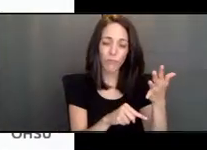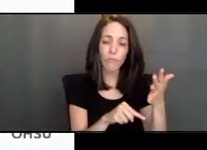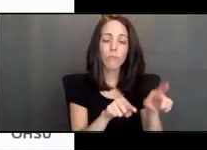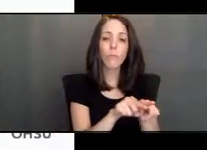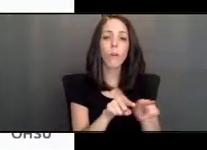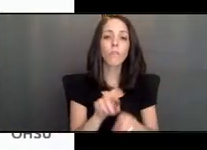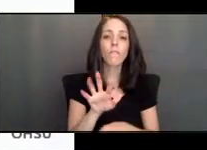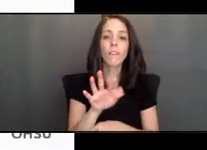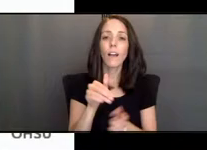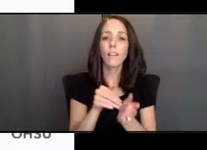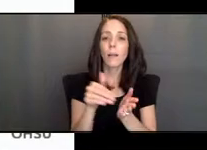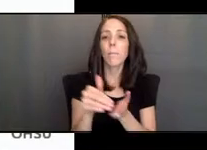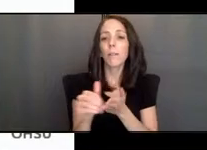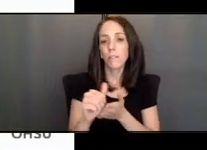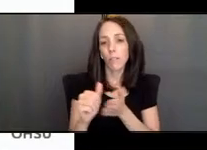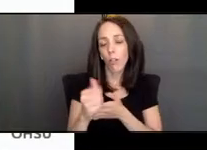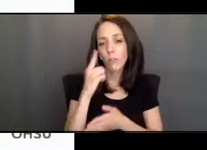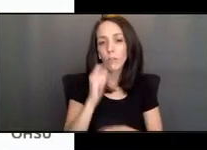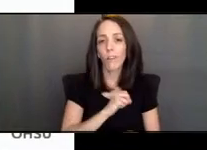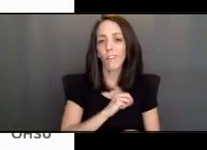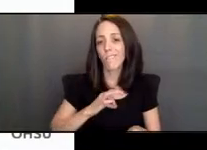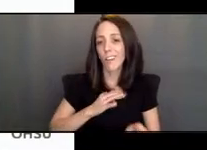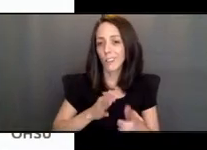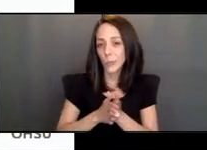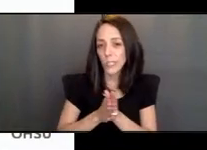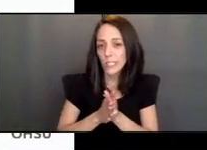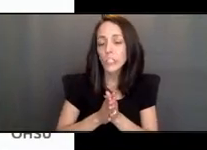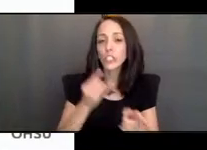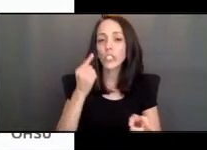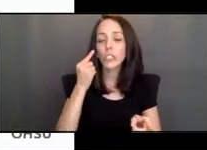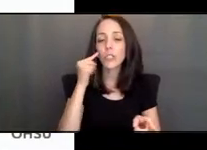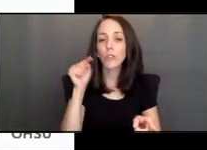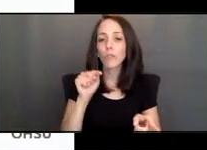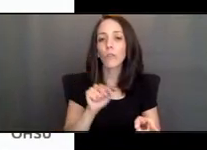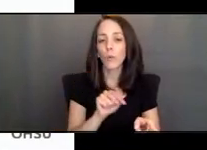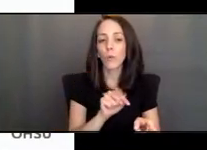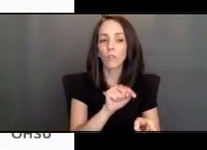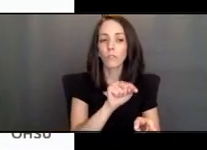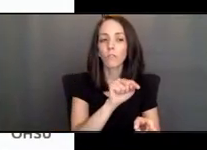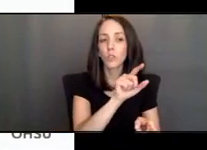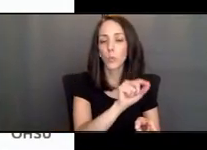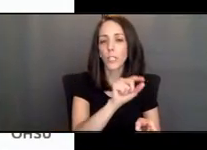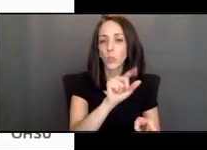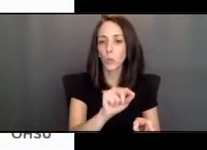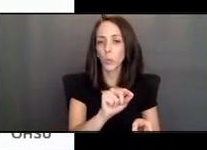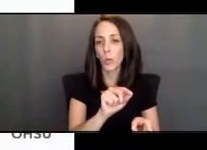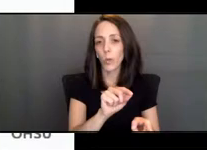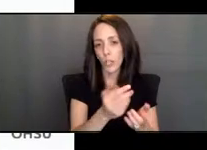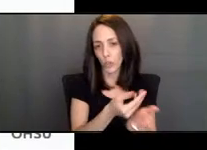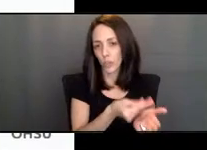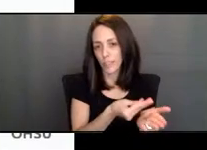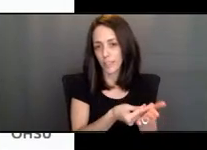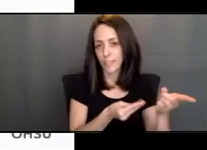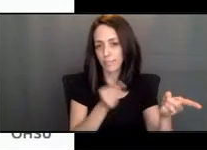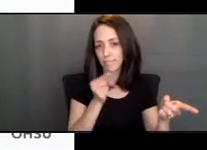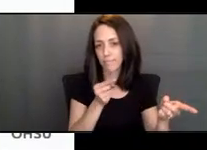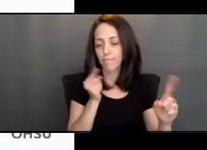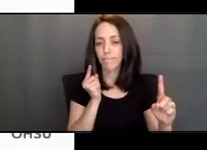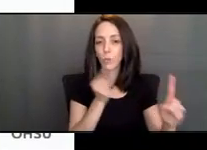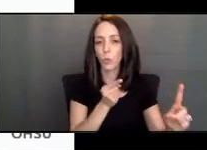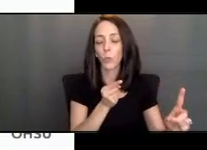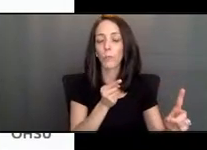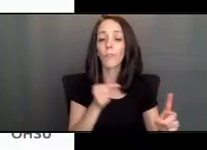million for a faculty initiative pool from FY21 earnings. This pool will provide grants for